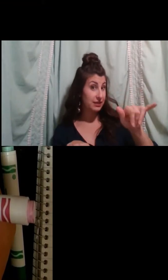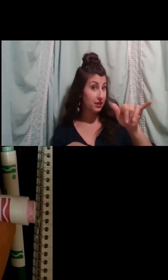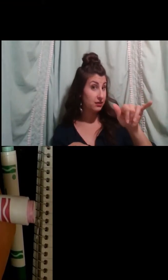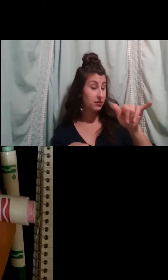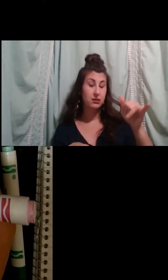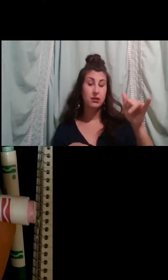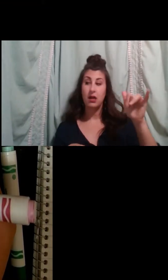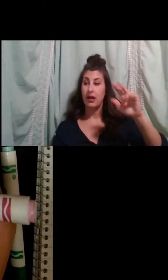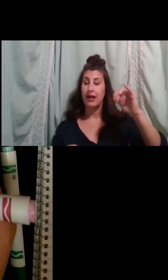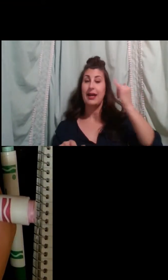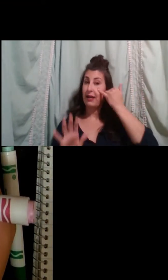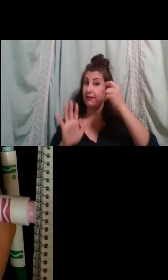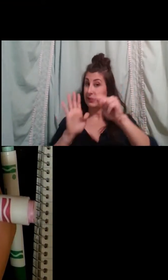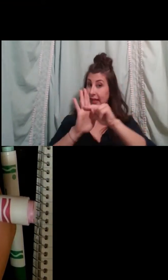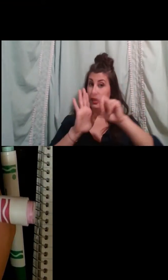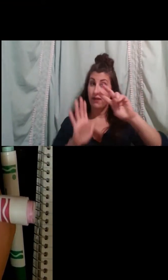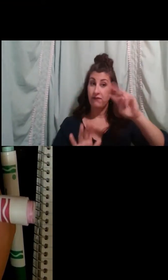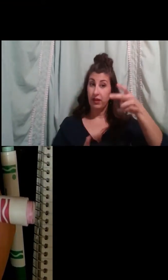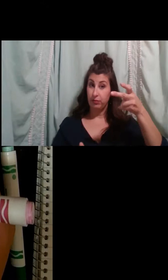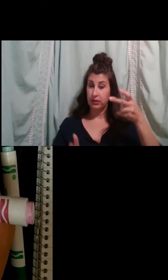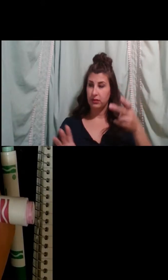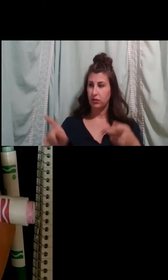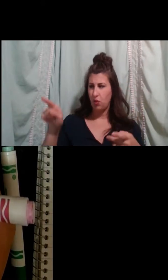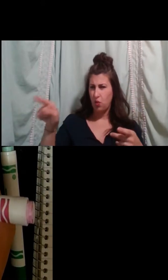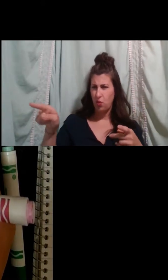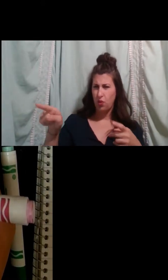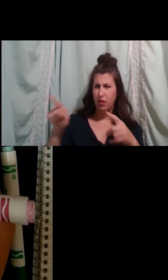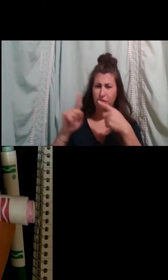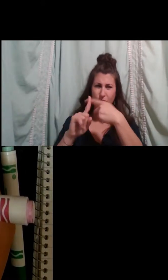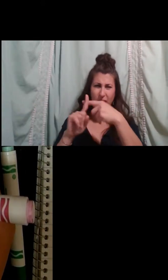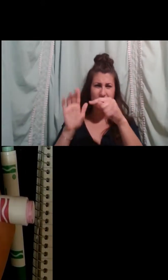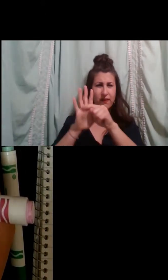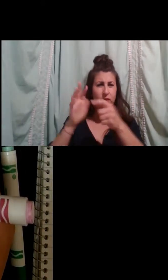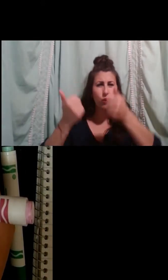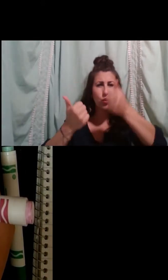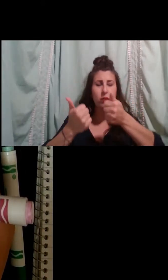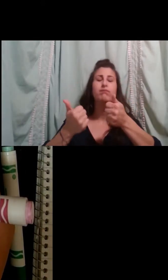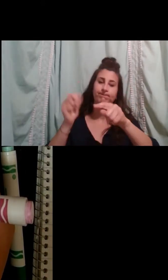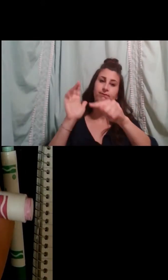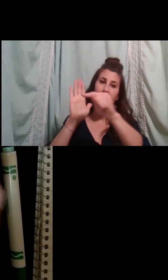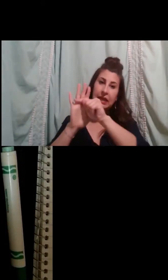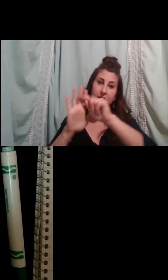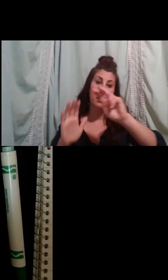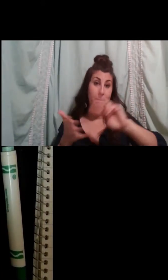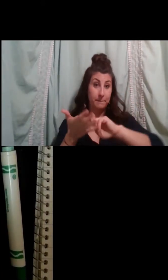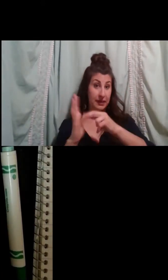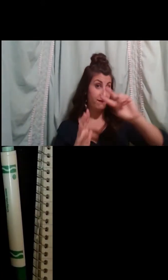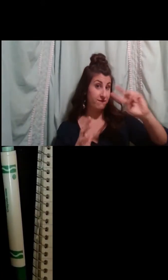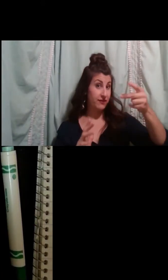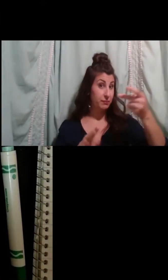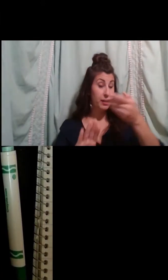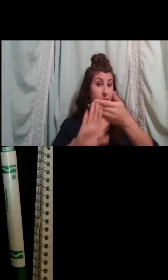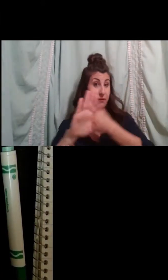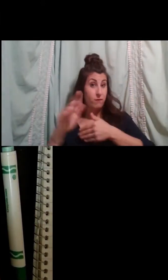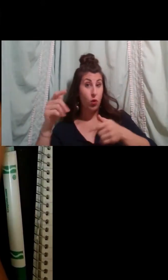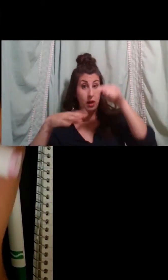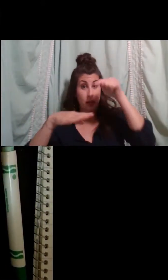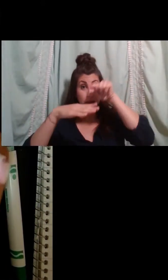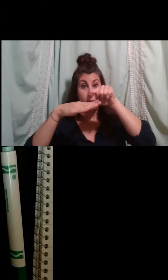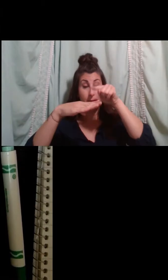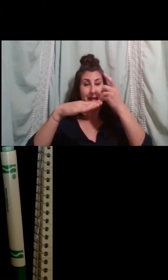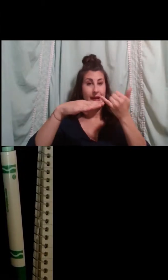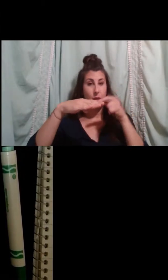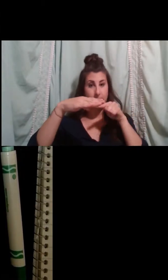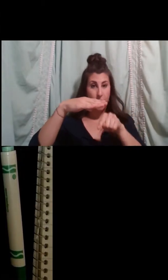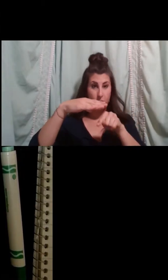positive. It flips if it's a negative exponent. So is this a positive exponent or a negative? Negative. So it's going to flip. It was on top.